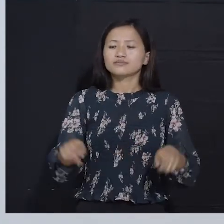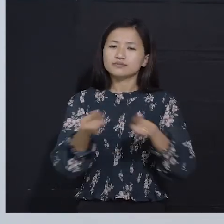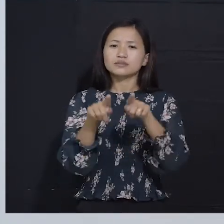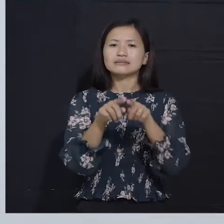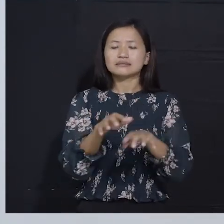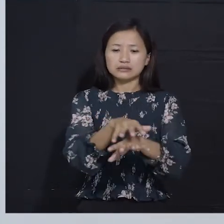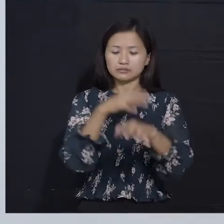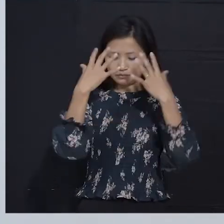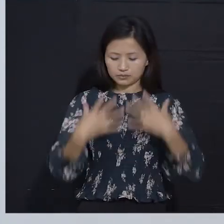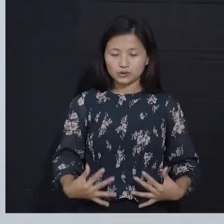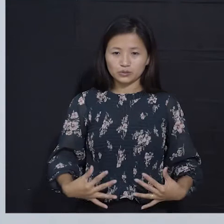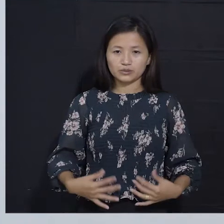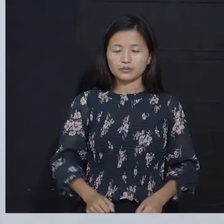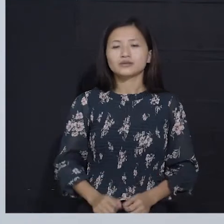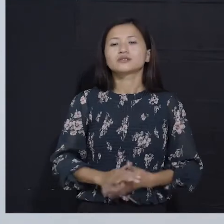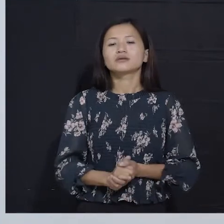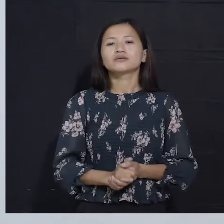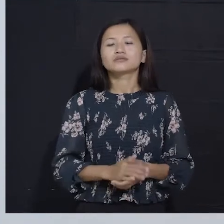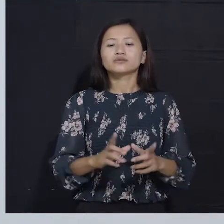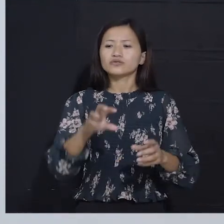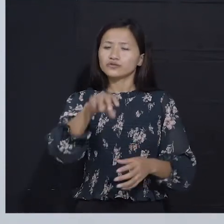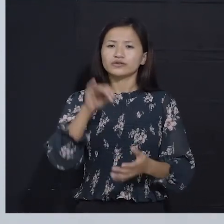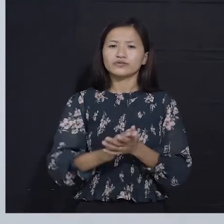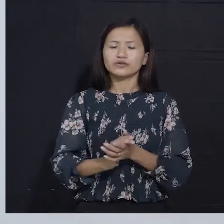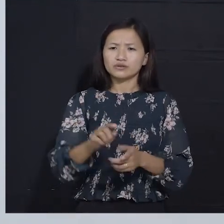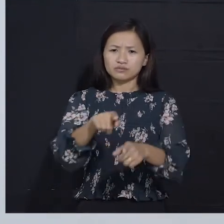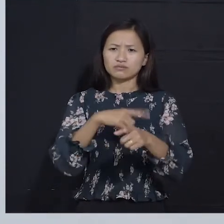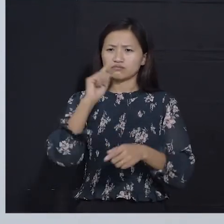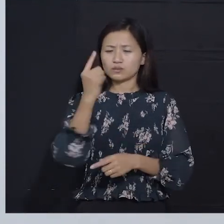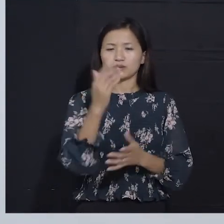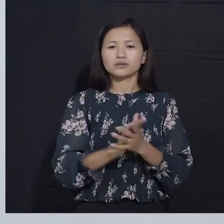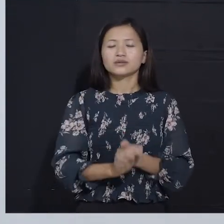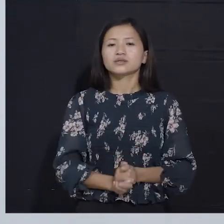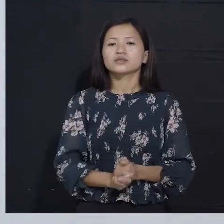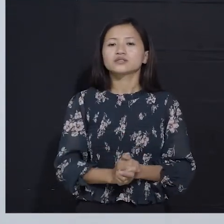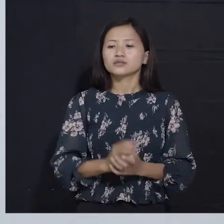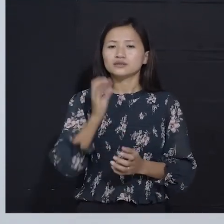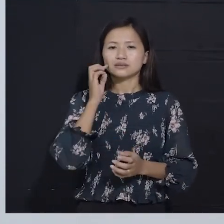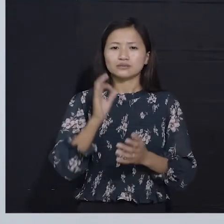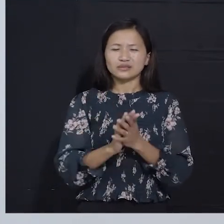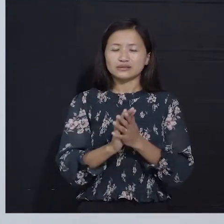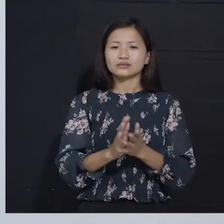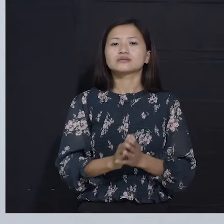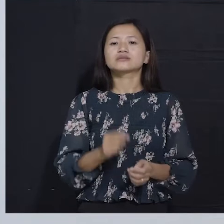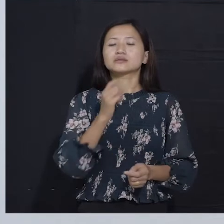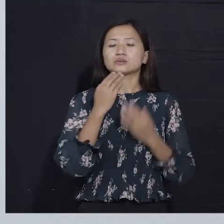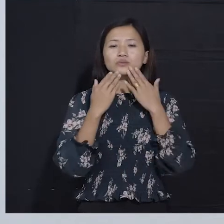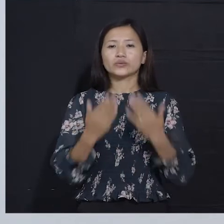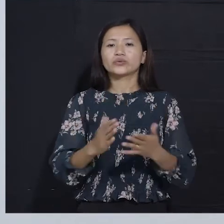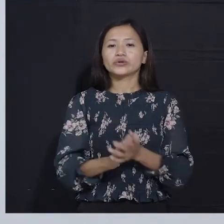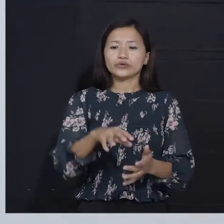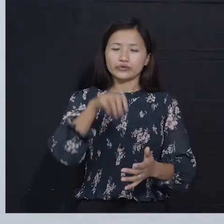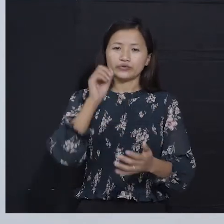beings. Human beings find it very lonely if you are all alone, especially in the school. You might have experienced all your other friends